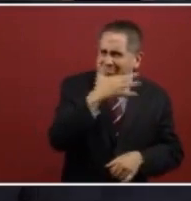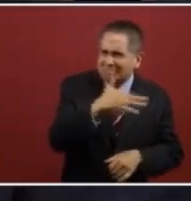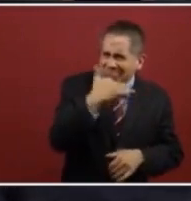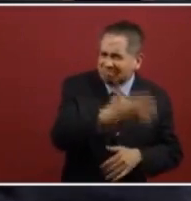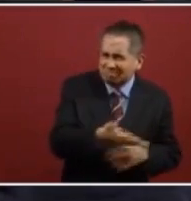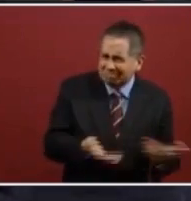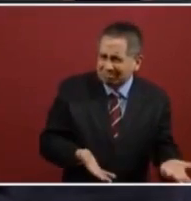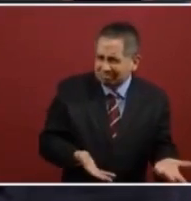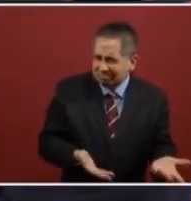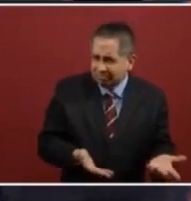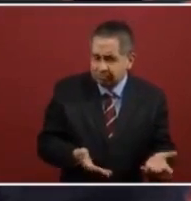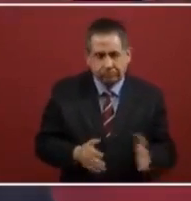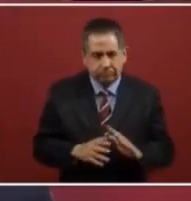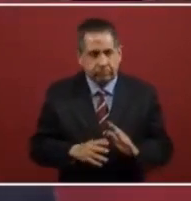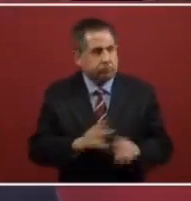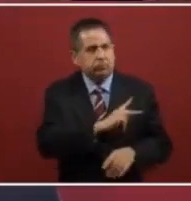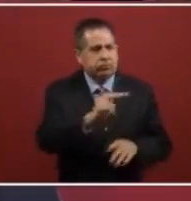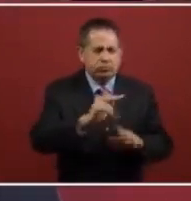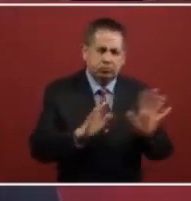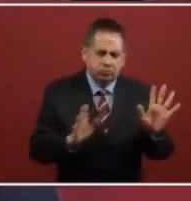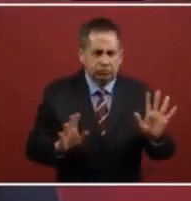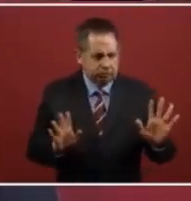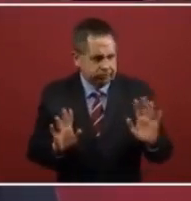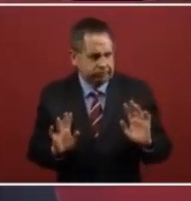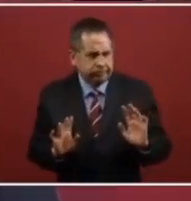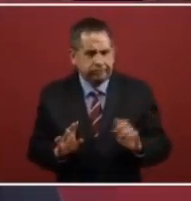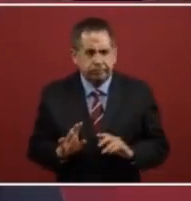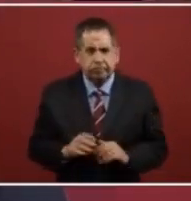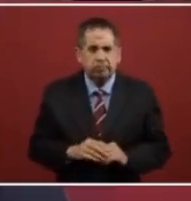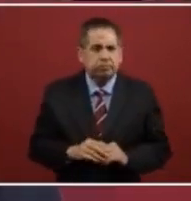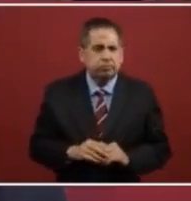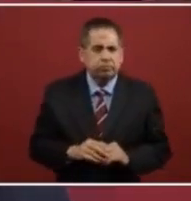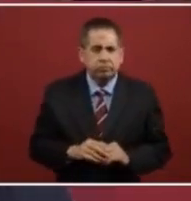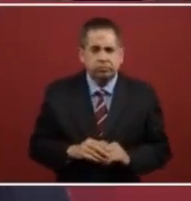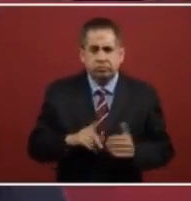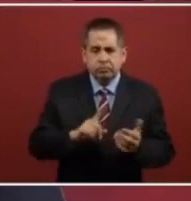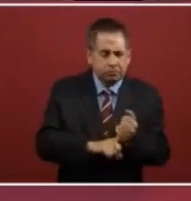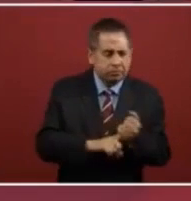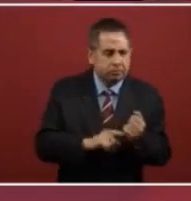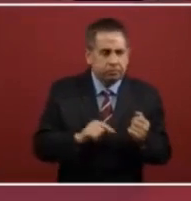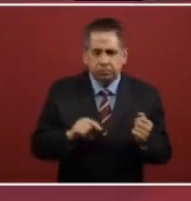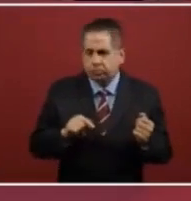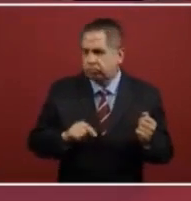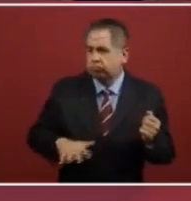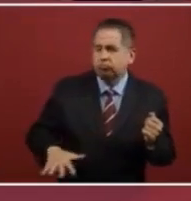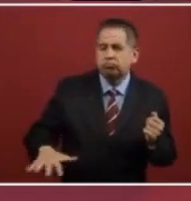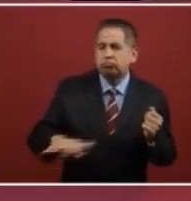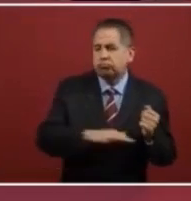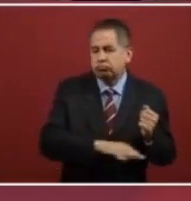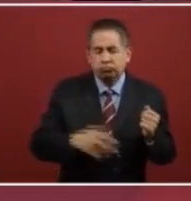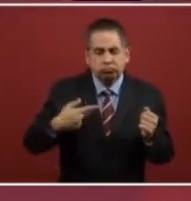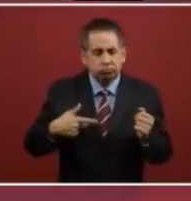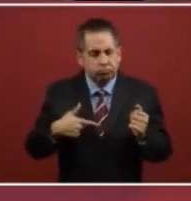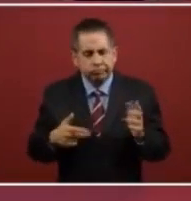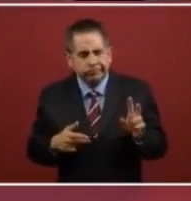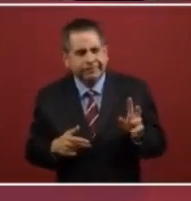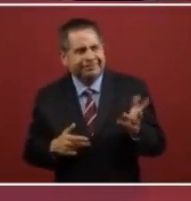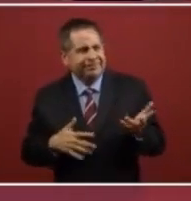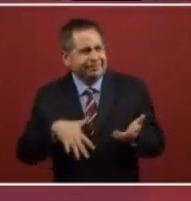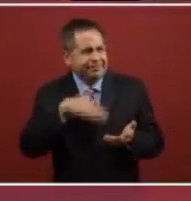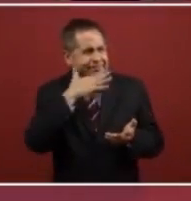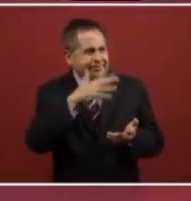No en general. Not porque in siempre general, but Abajo like below the Aunque-